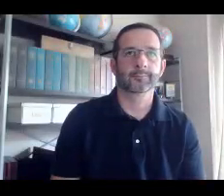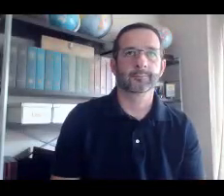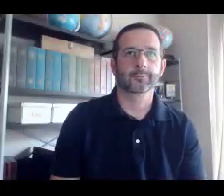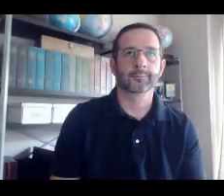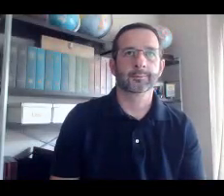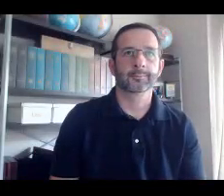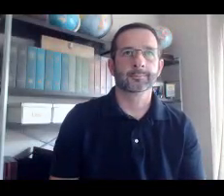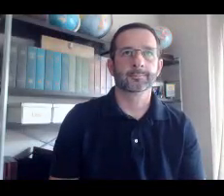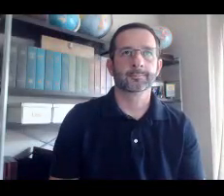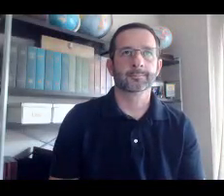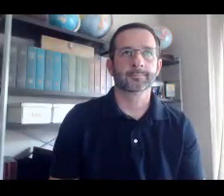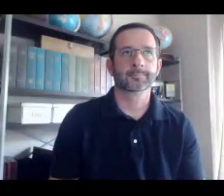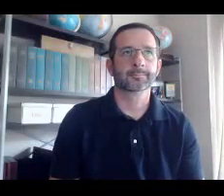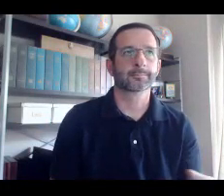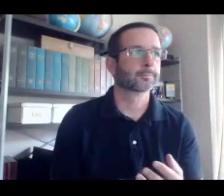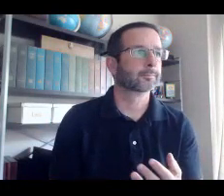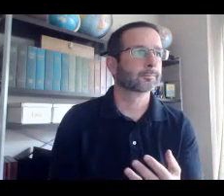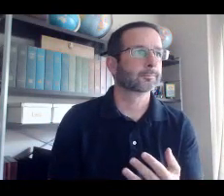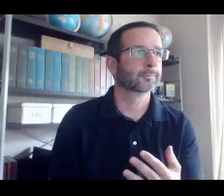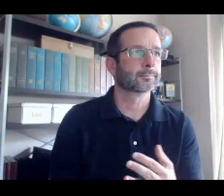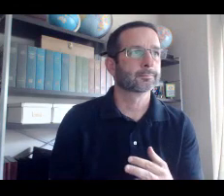lrp.nih.gov.